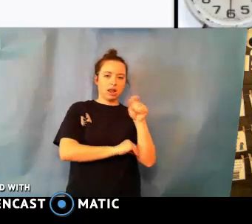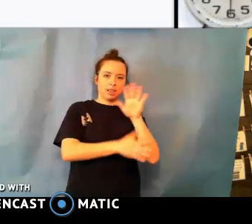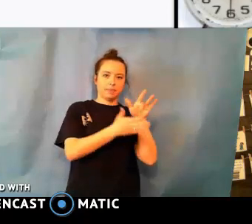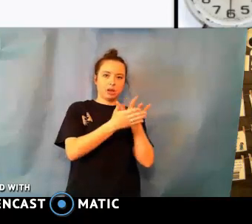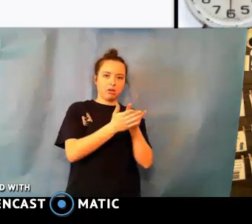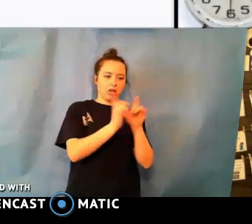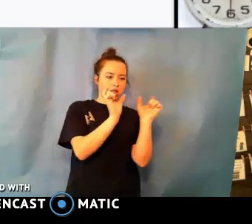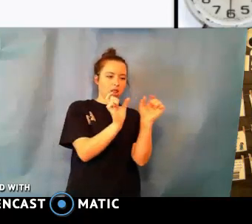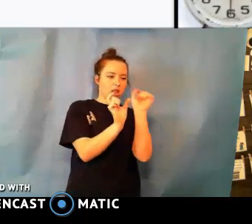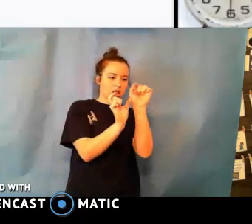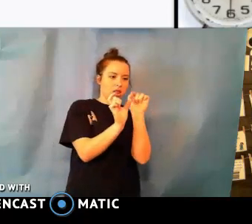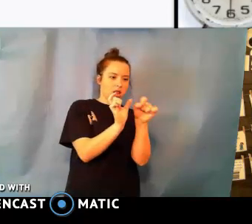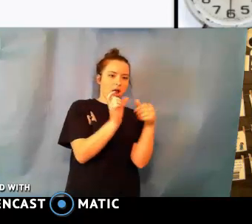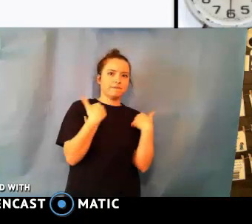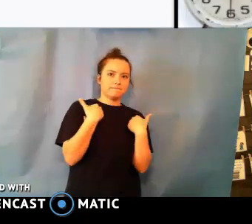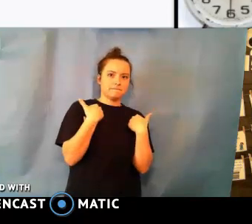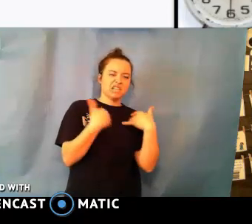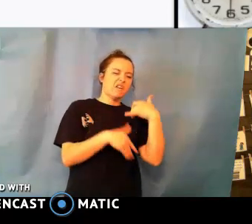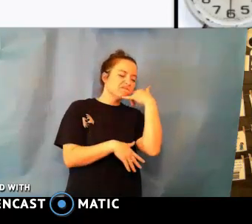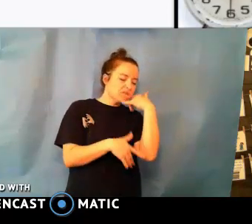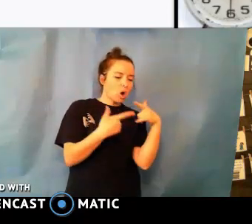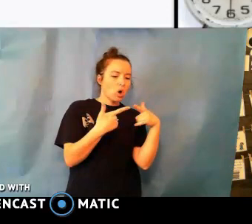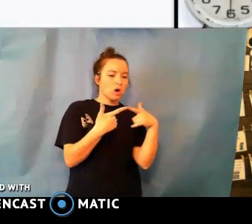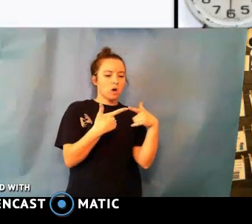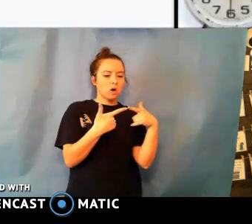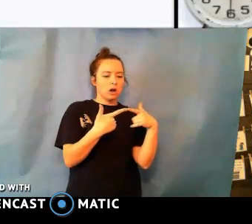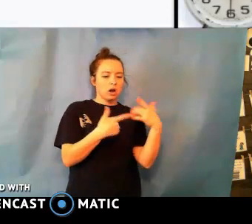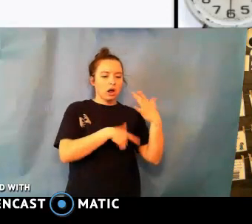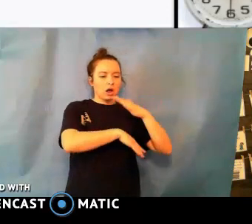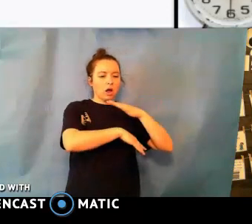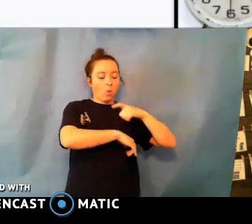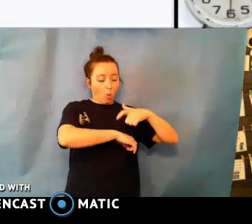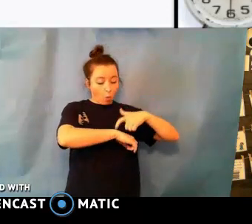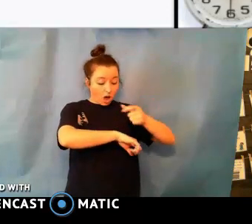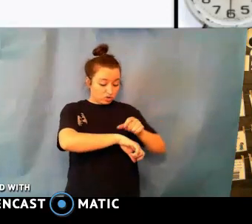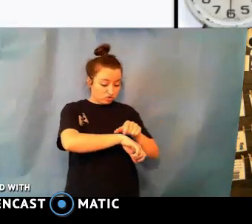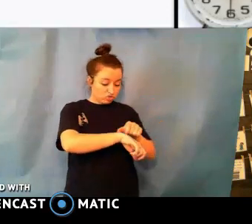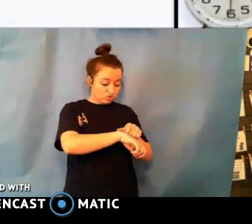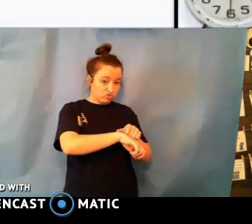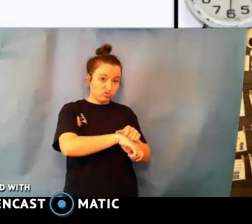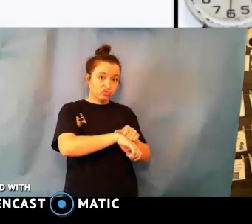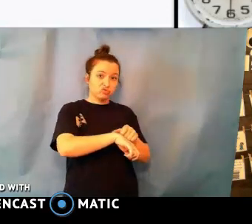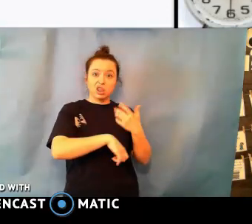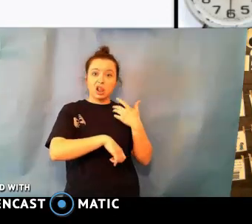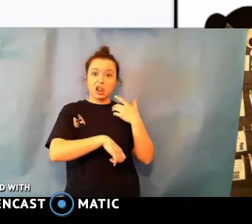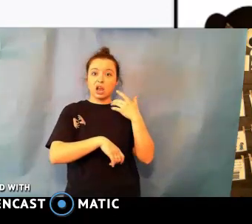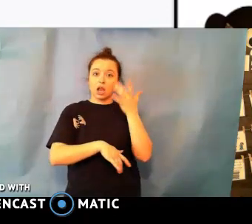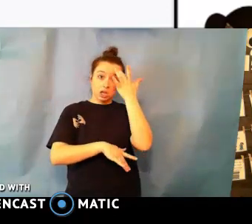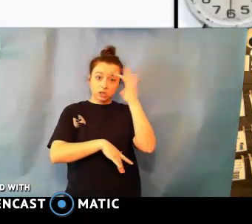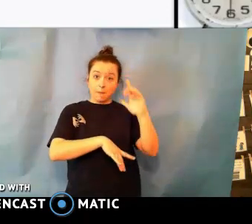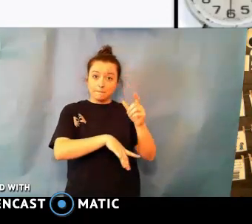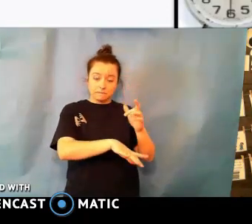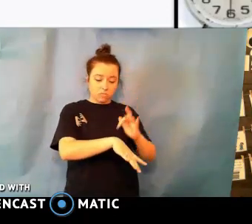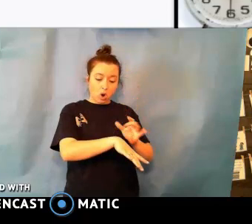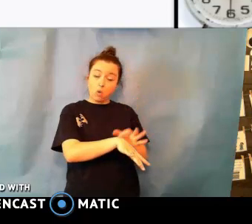between. So they're on our phone. They could be on like a watch, like Miss Wooley's Apple Watch.